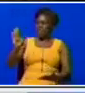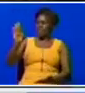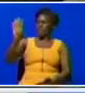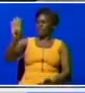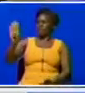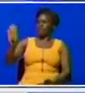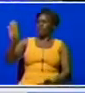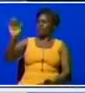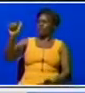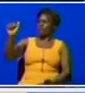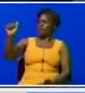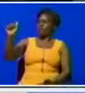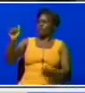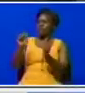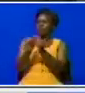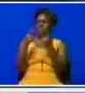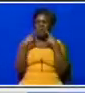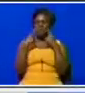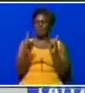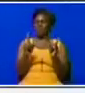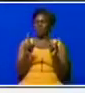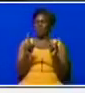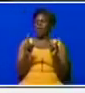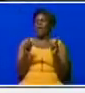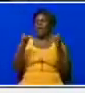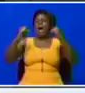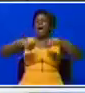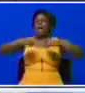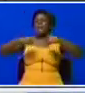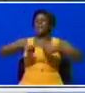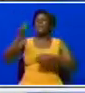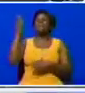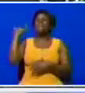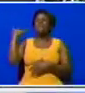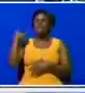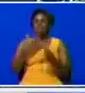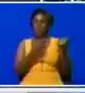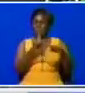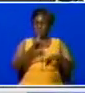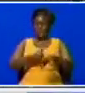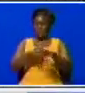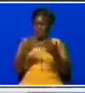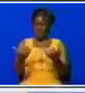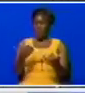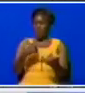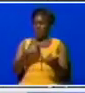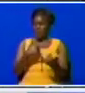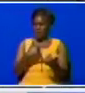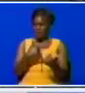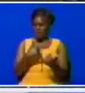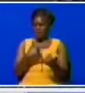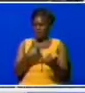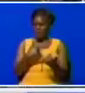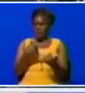would arrive with the results. That was the understanding. They were expecting that this time round there would be that. I'm